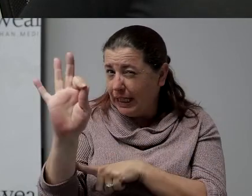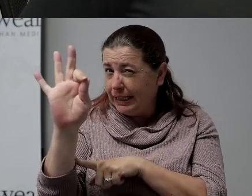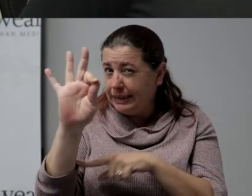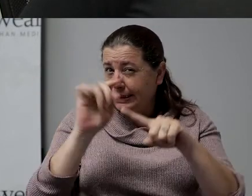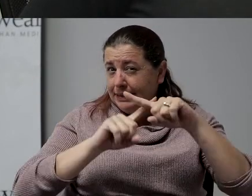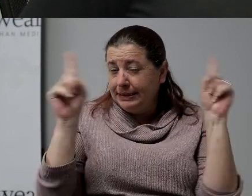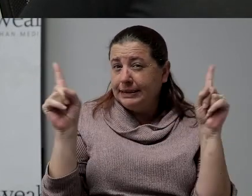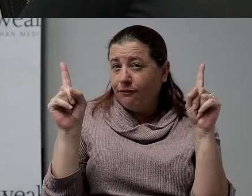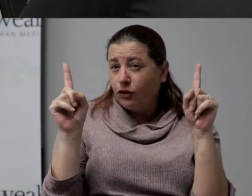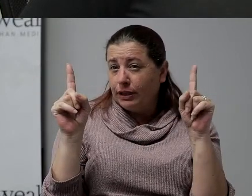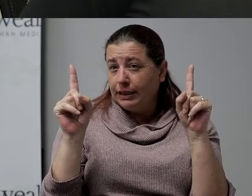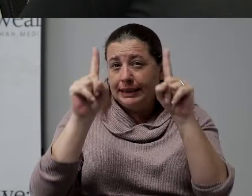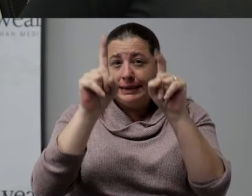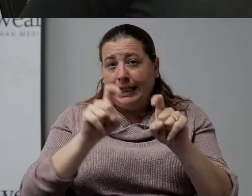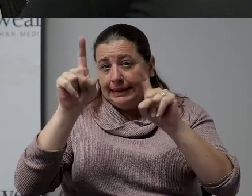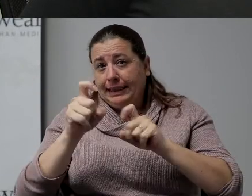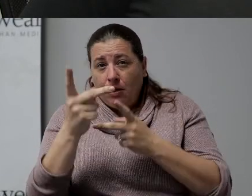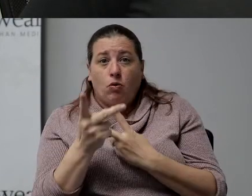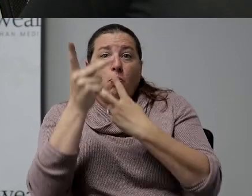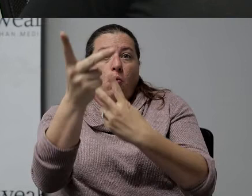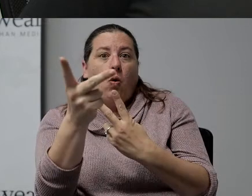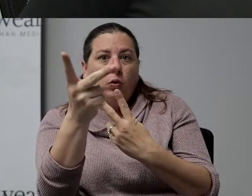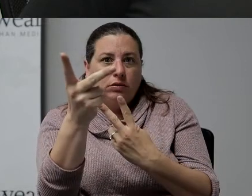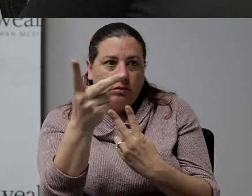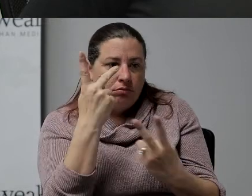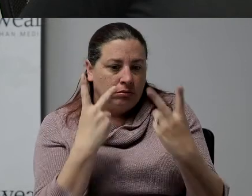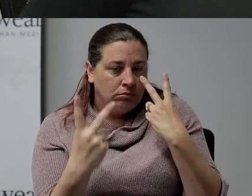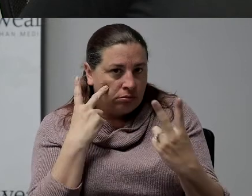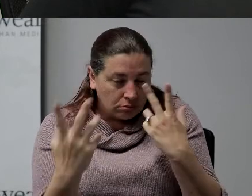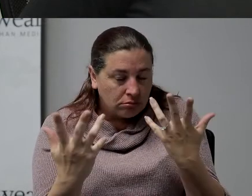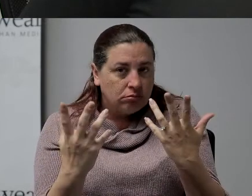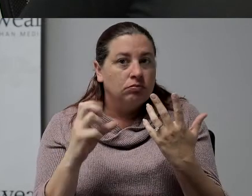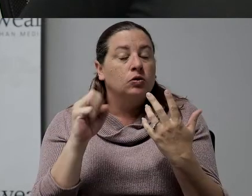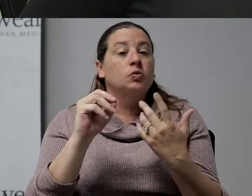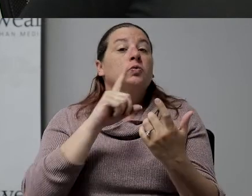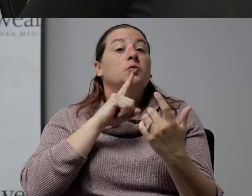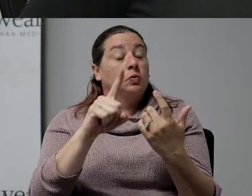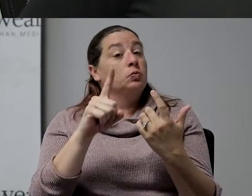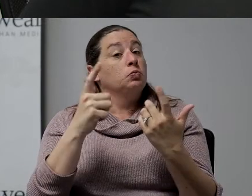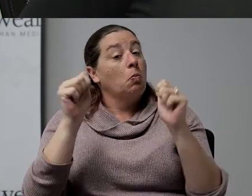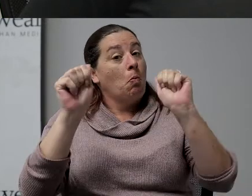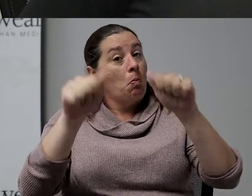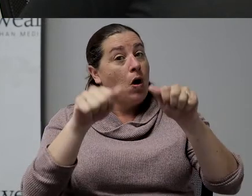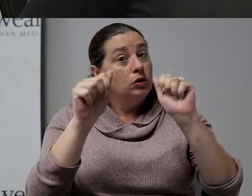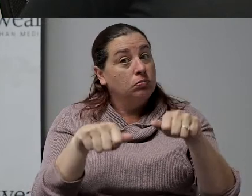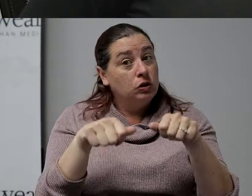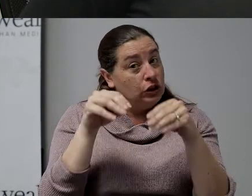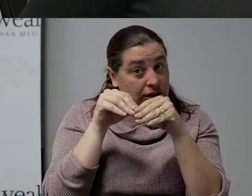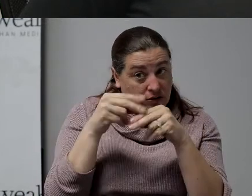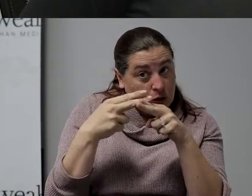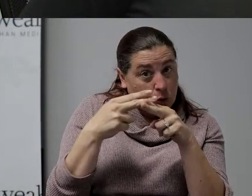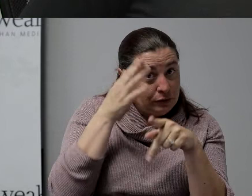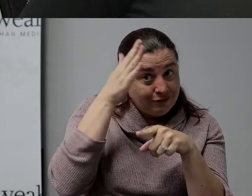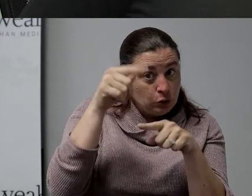testing proposals that have come their way. And so it is quite possible in the not too distant